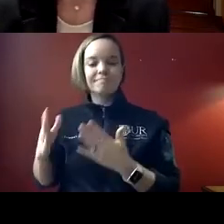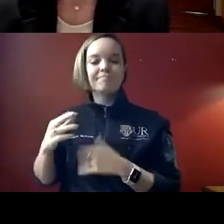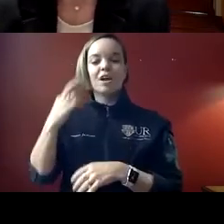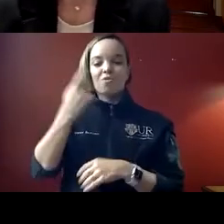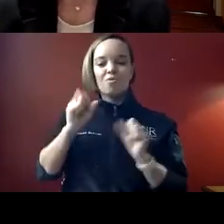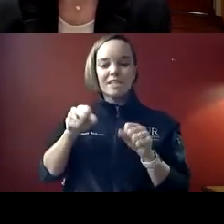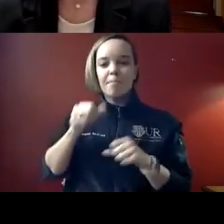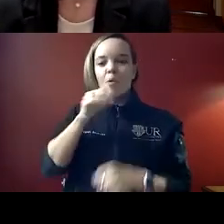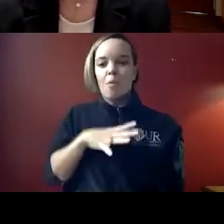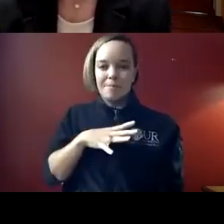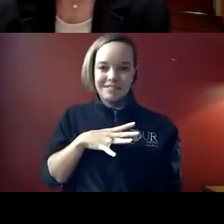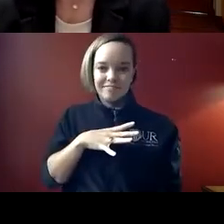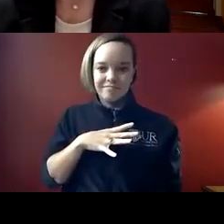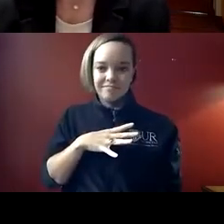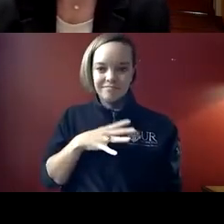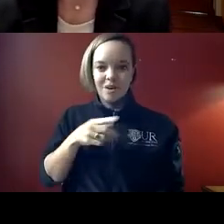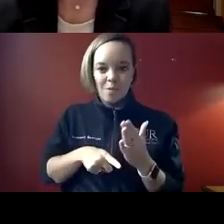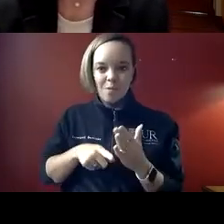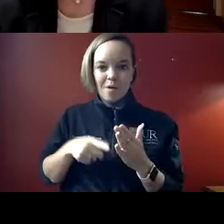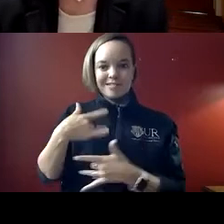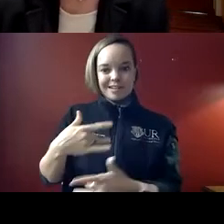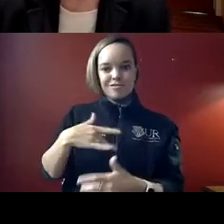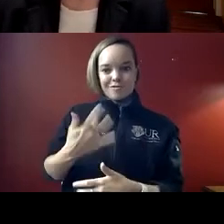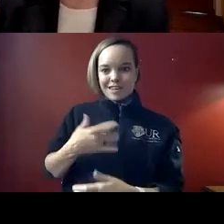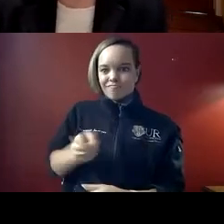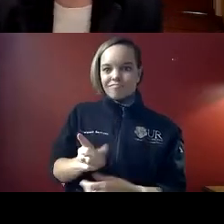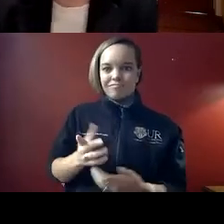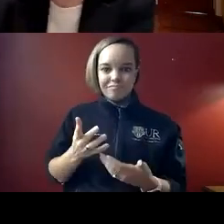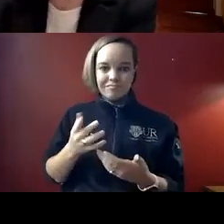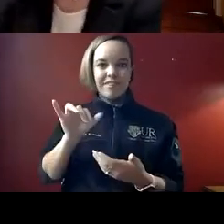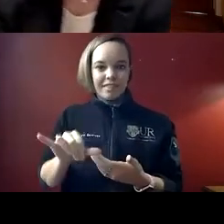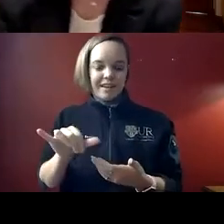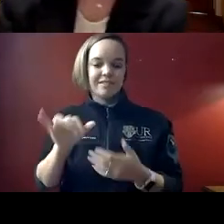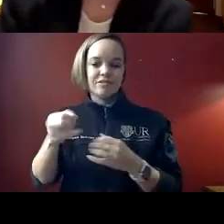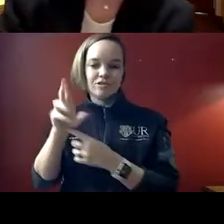find offensive. And that's what the jury has to decide.